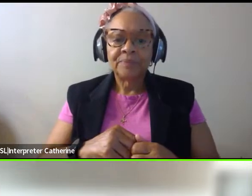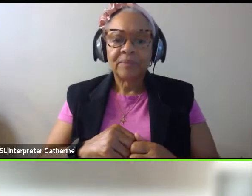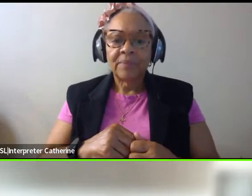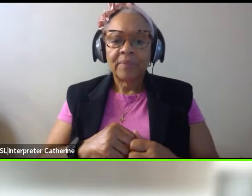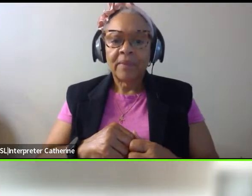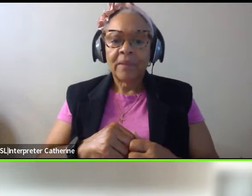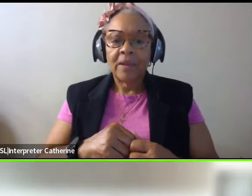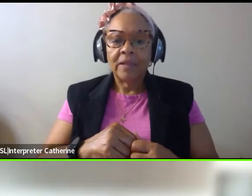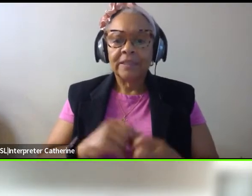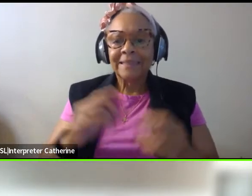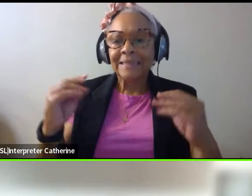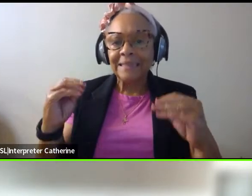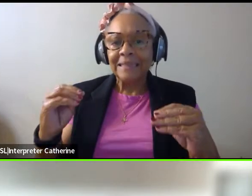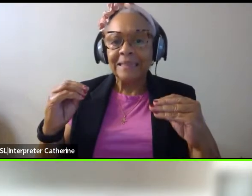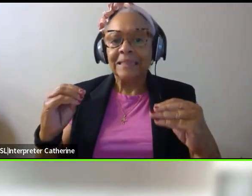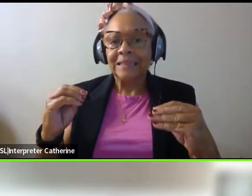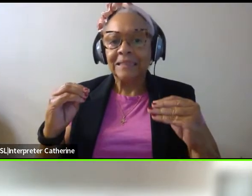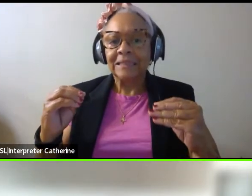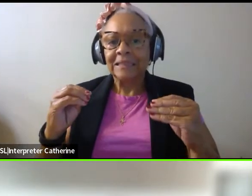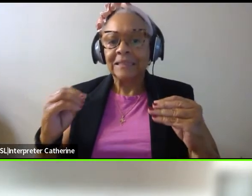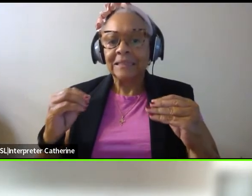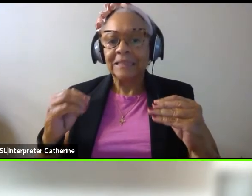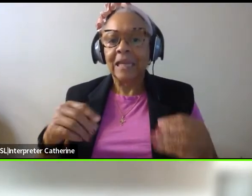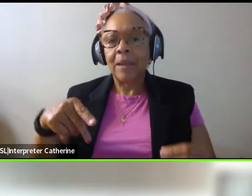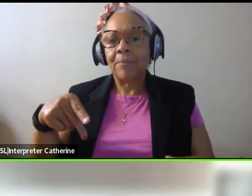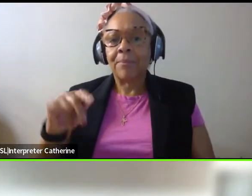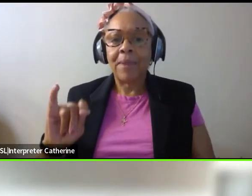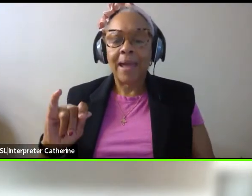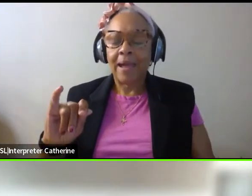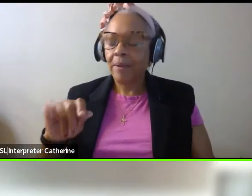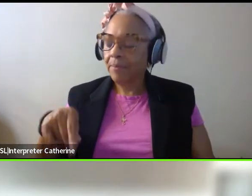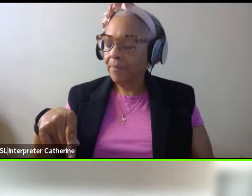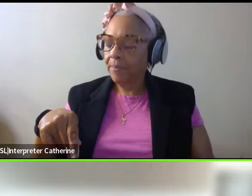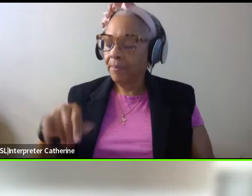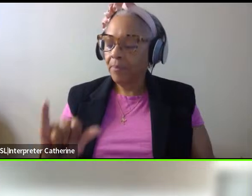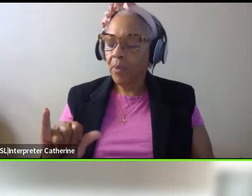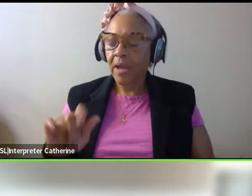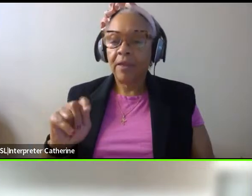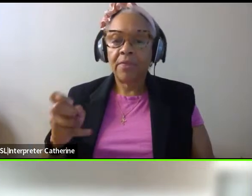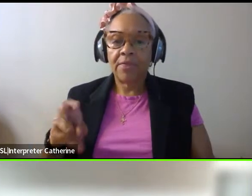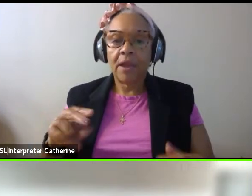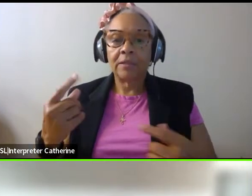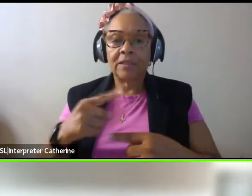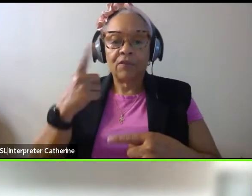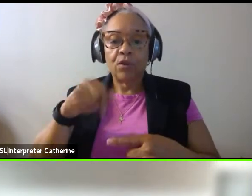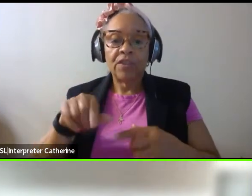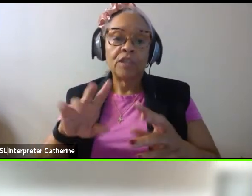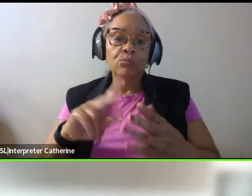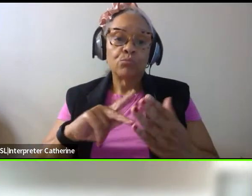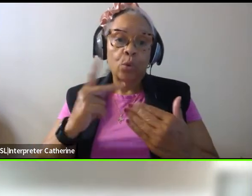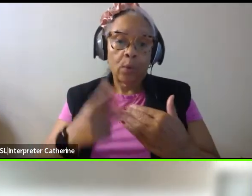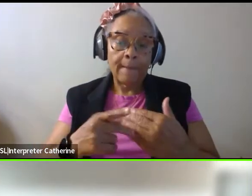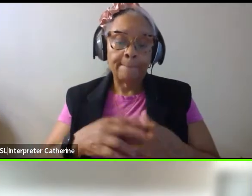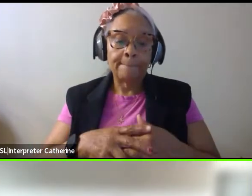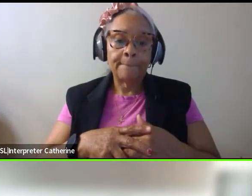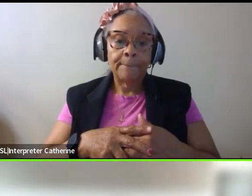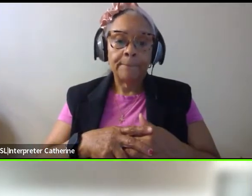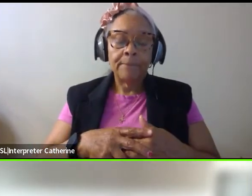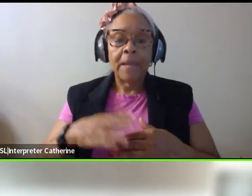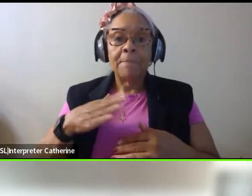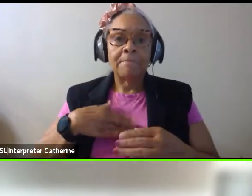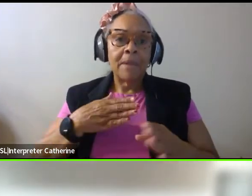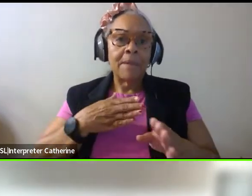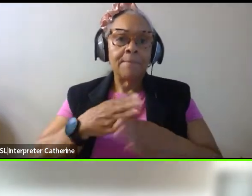and teaching Python today for this career program. Yes, and my